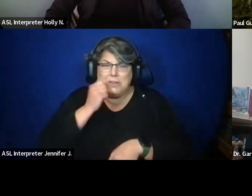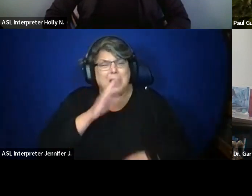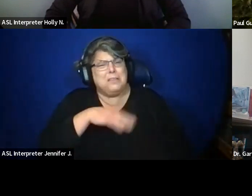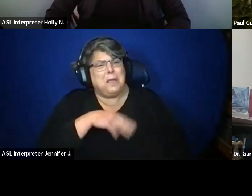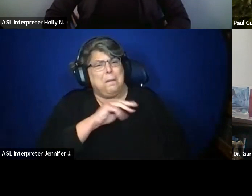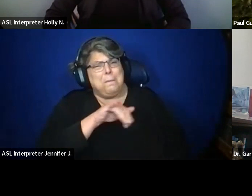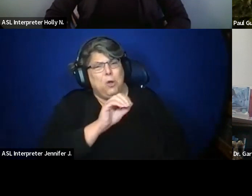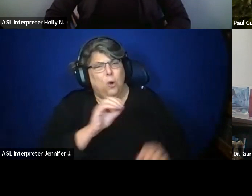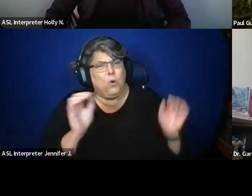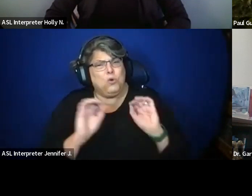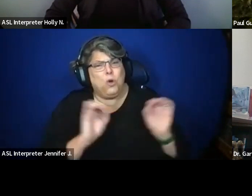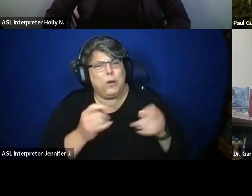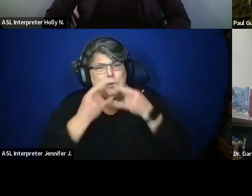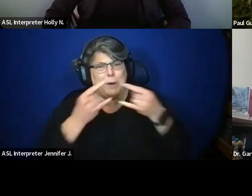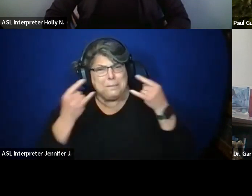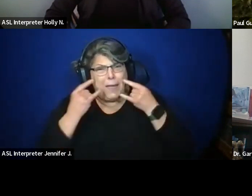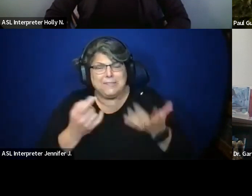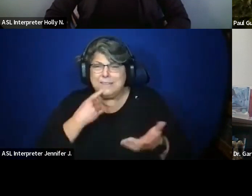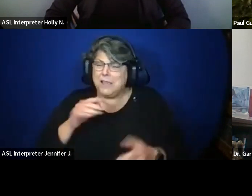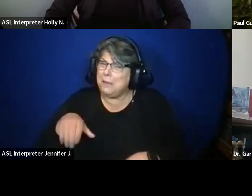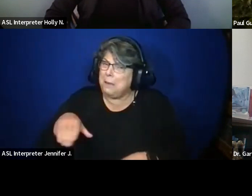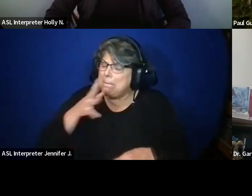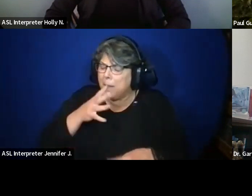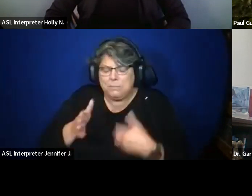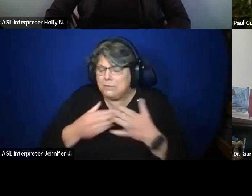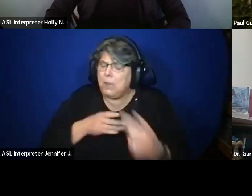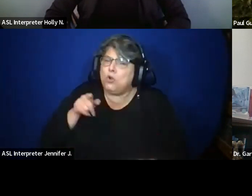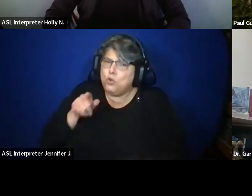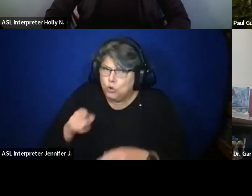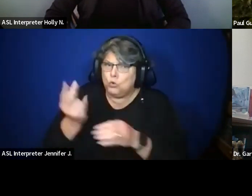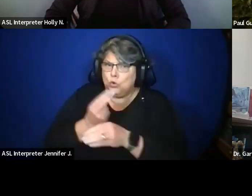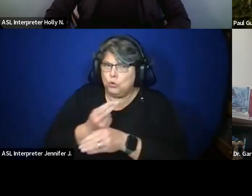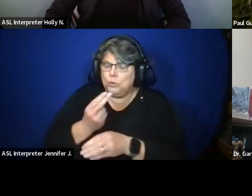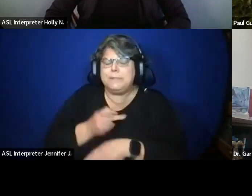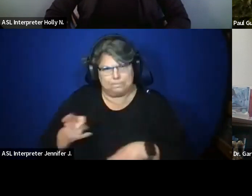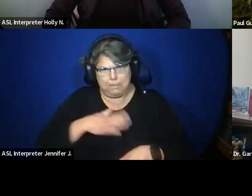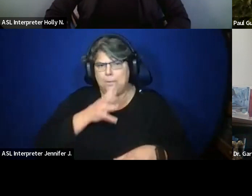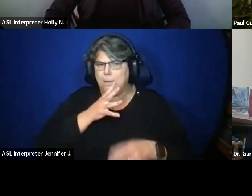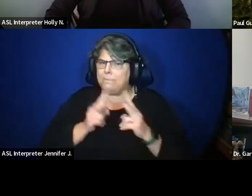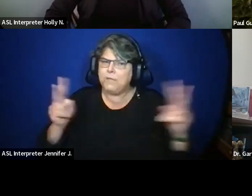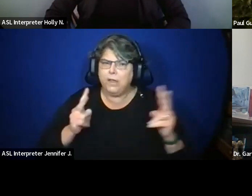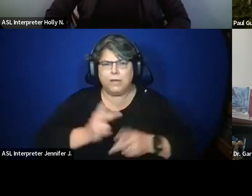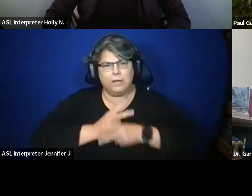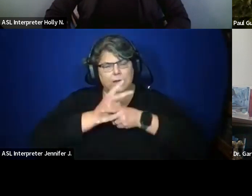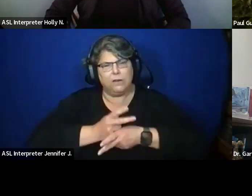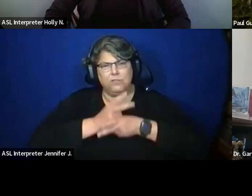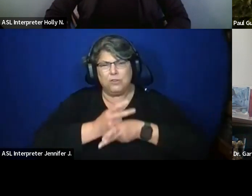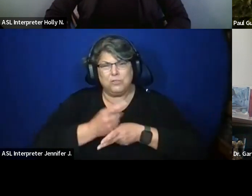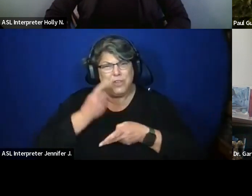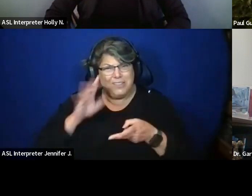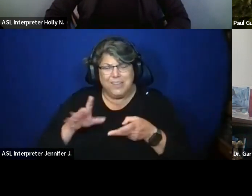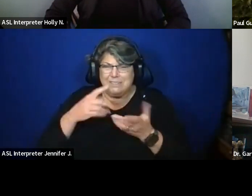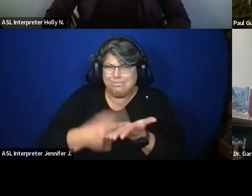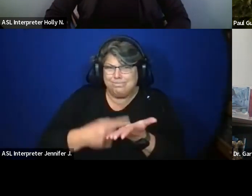wearing masks." And I'm like, "Mom, but you need to," and she's very careful about that. So I think your conversation